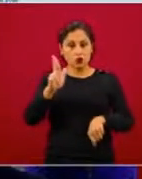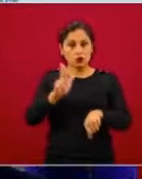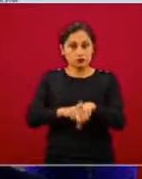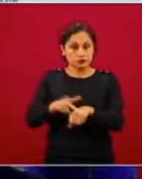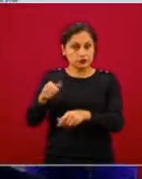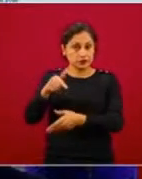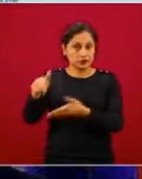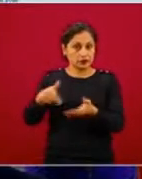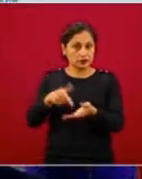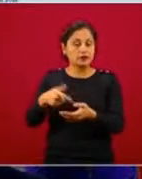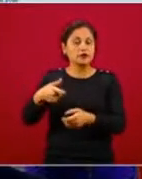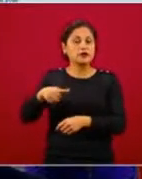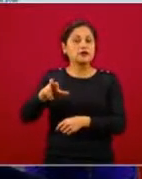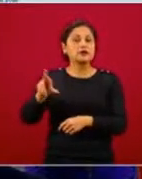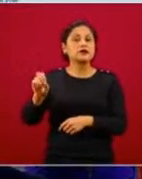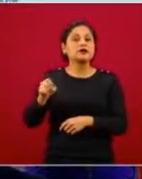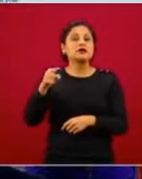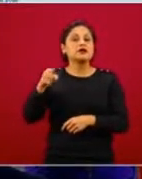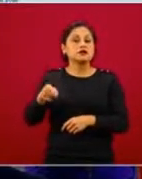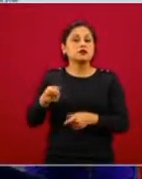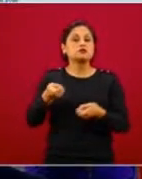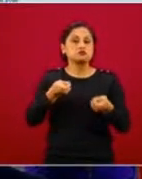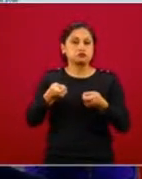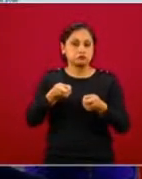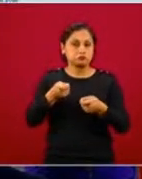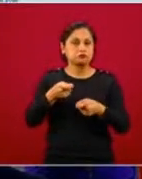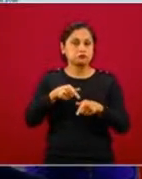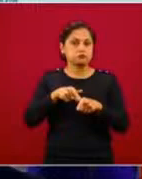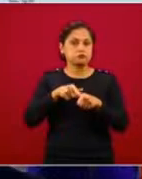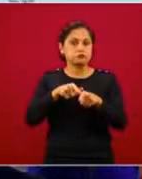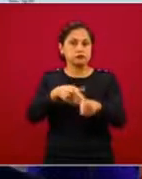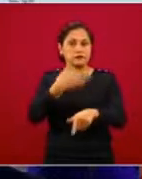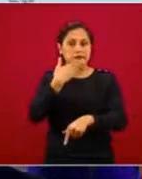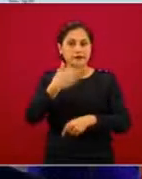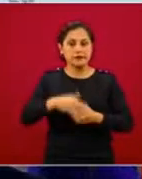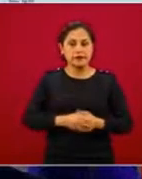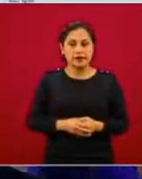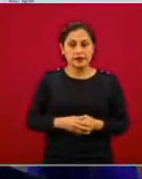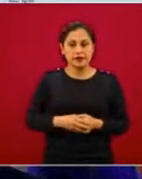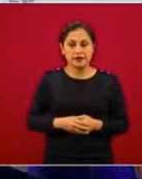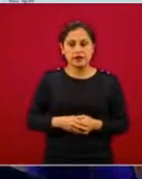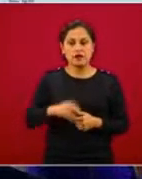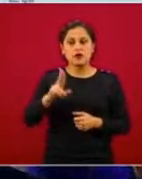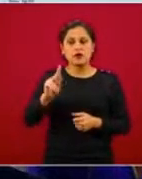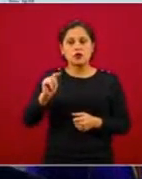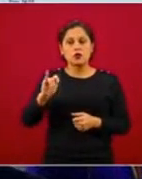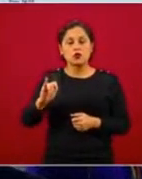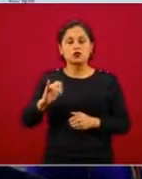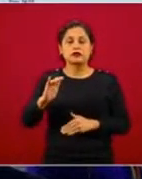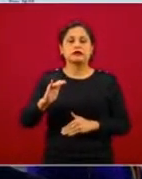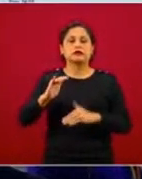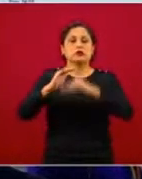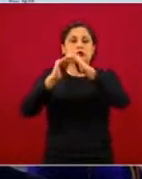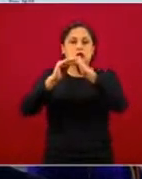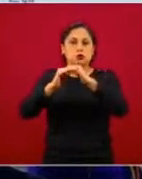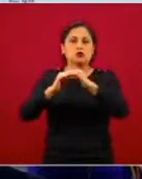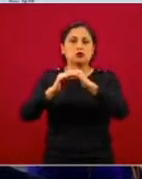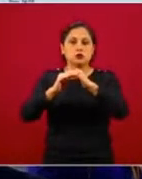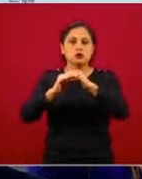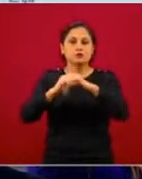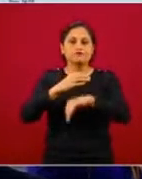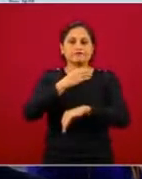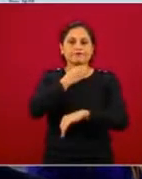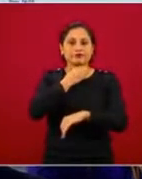are hospitalizations. This is great. They've kept things really under control there. This is ICU. It has gone a little